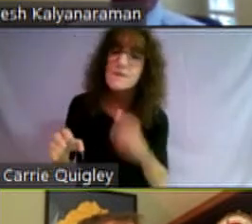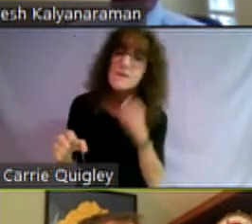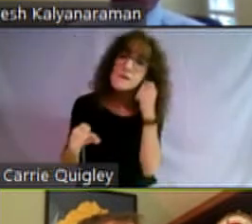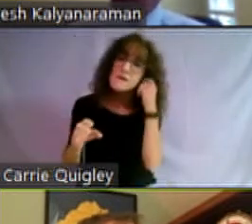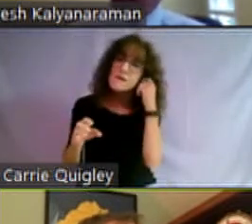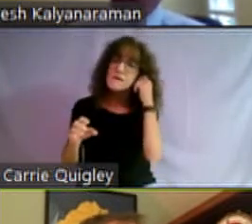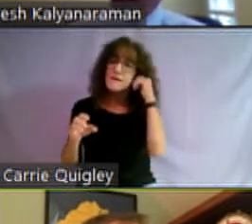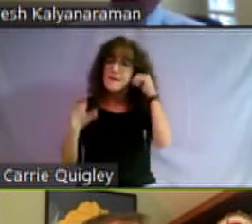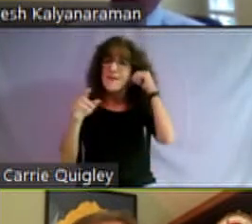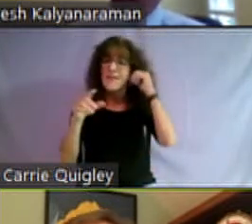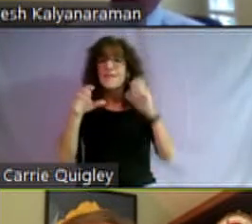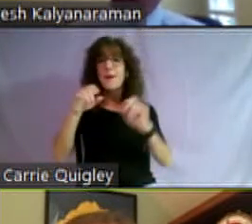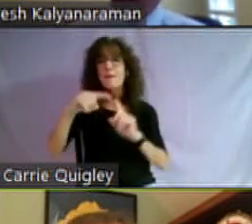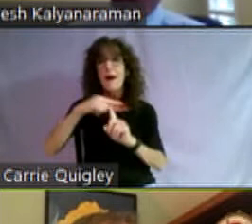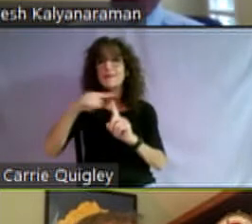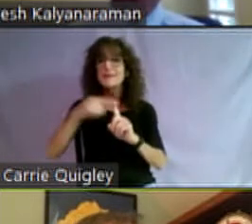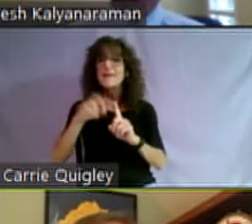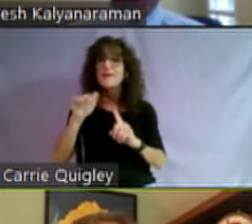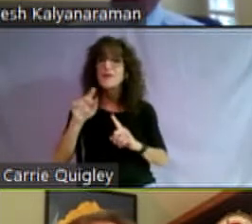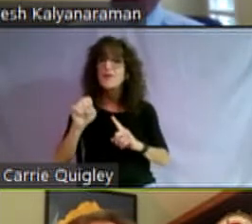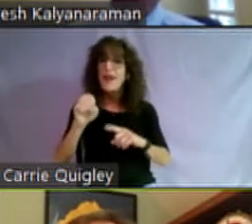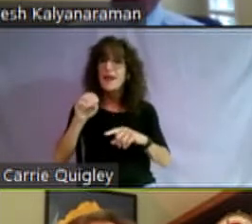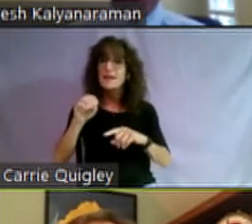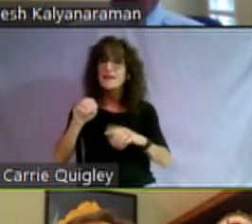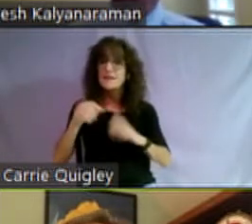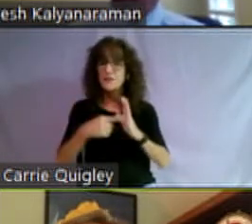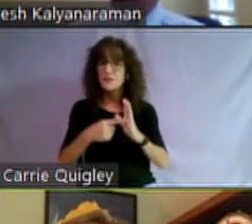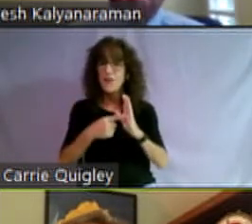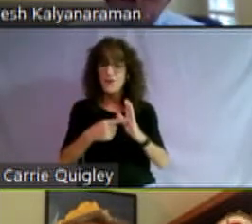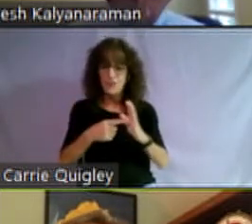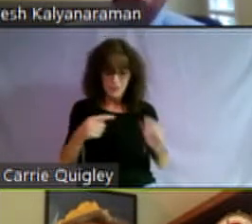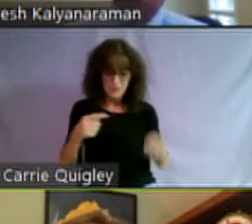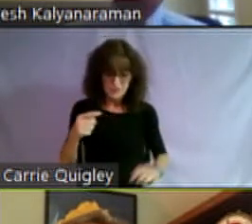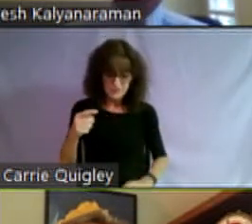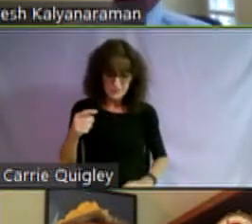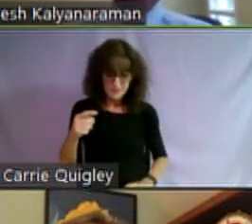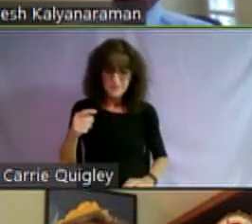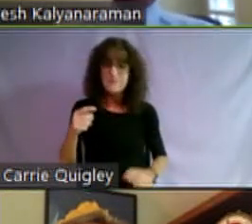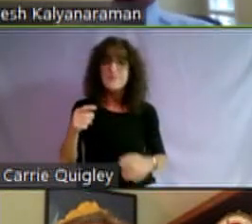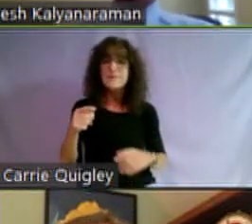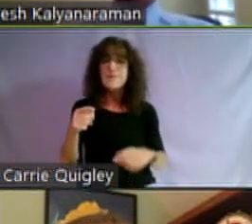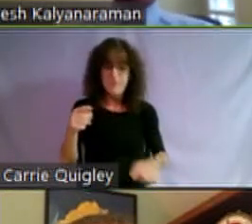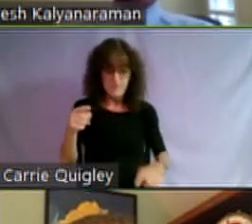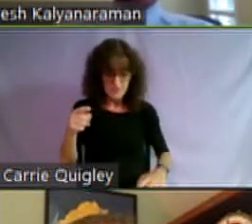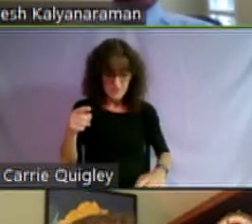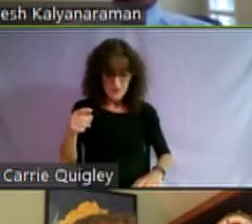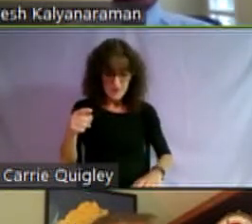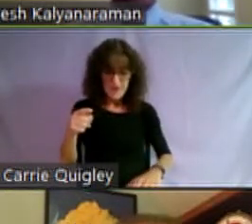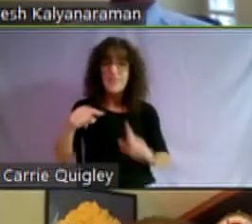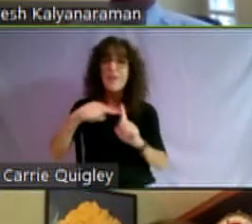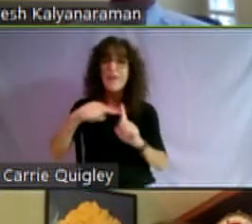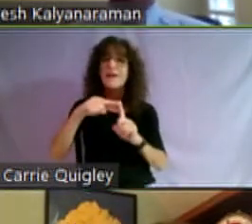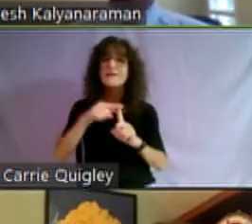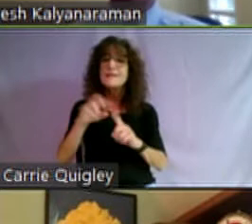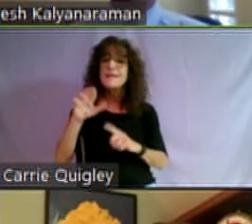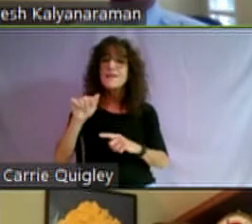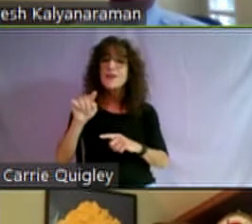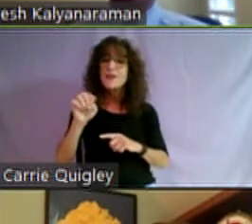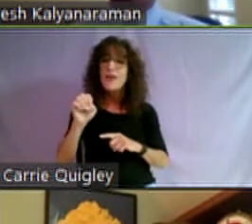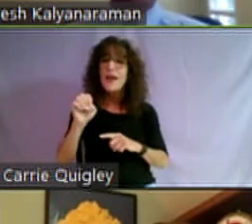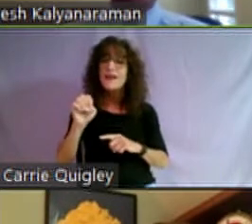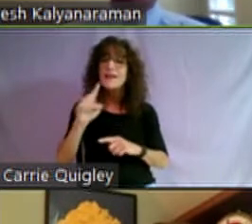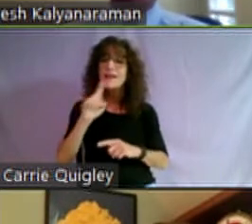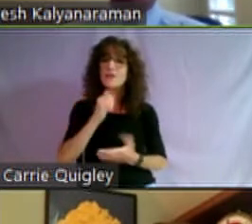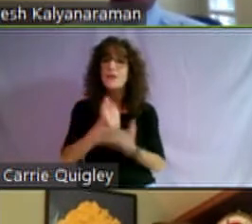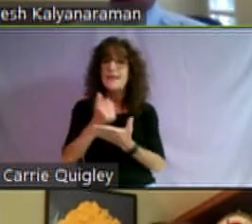the percentage of all county residents who are infected? That's from Richard. The positivity rate is a really